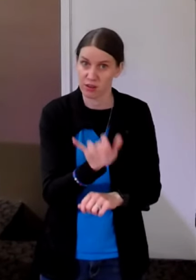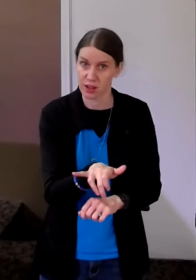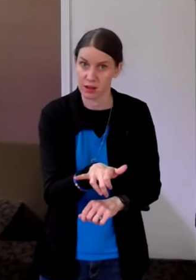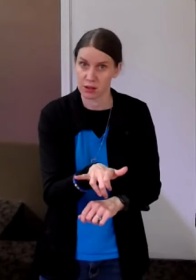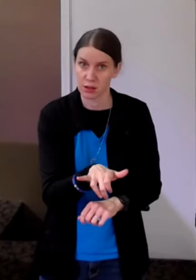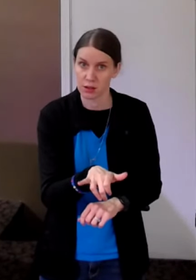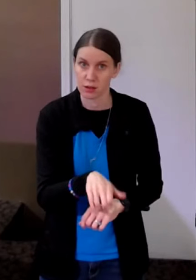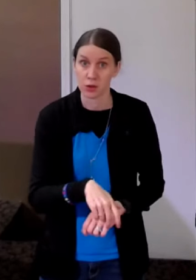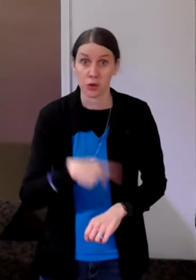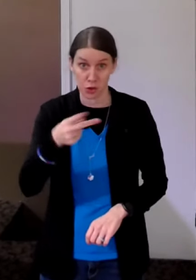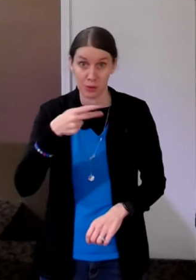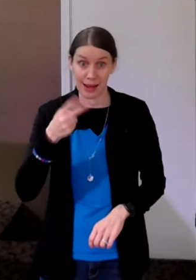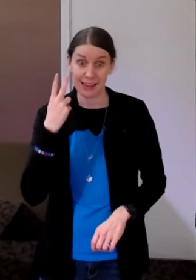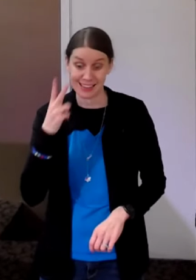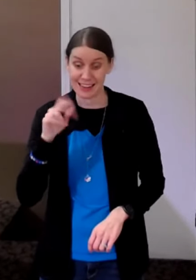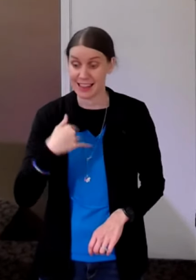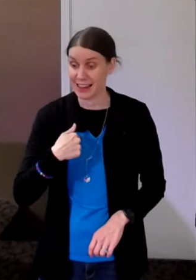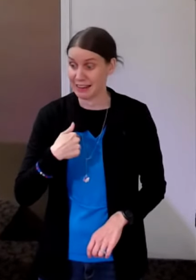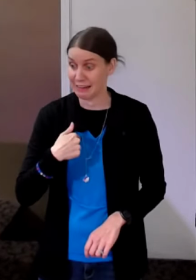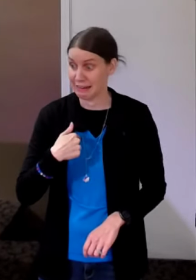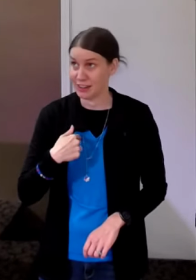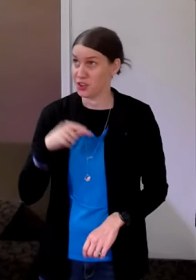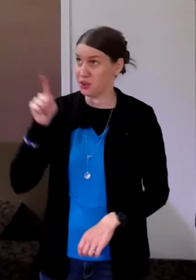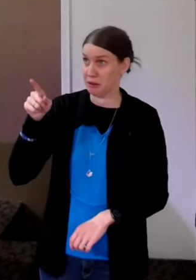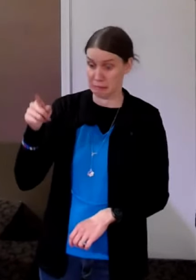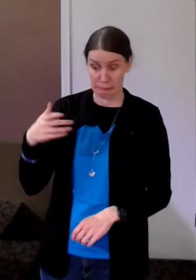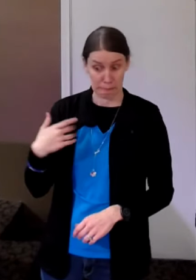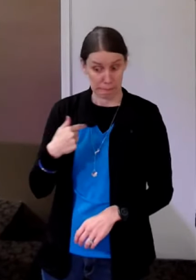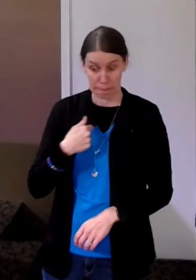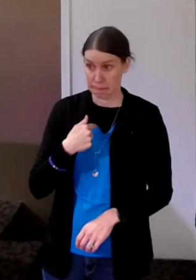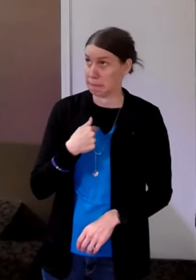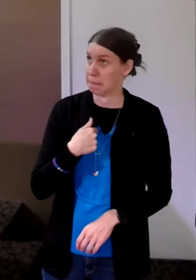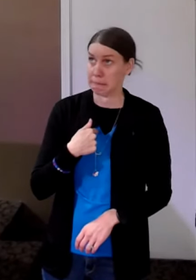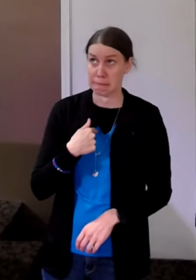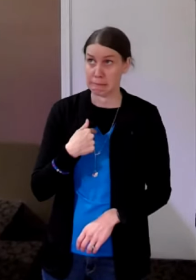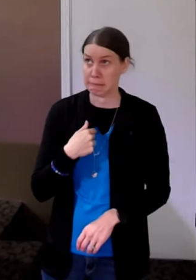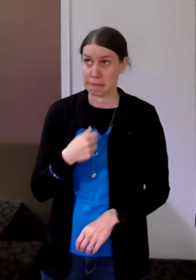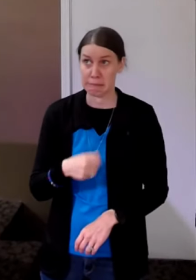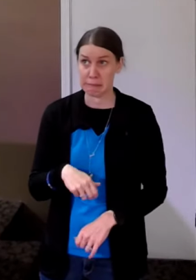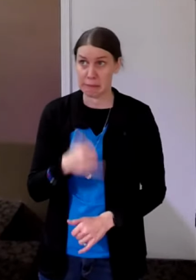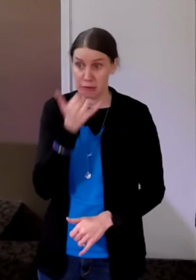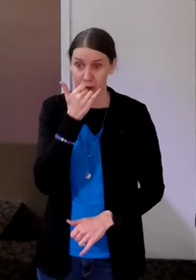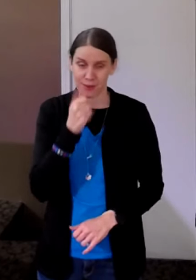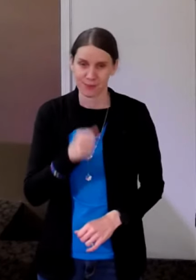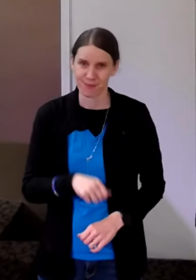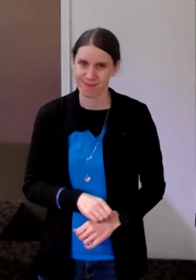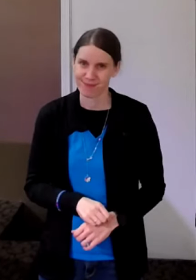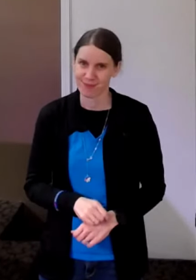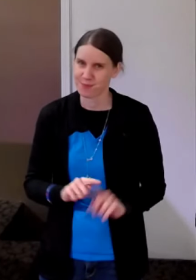Now, you and I look at that and say, that's a mistake, God, except the fact that we know God doesn't make mistakes.